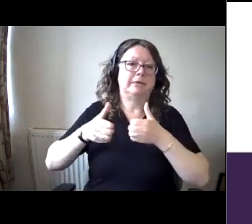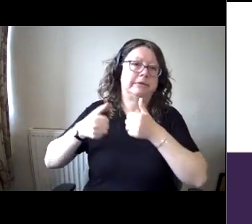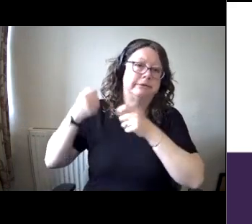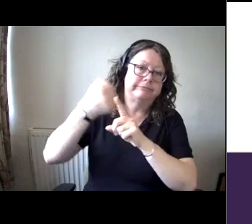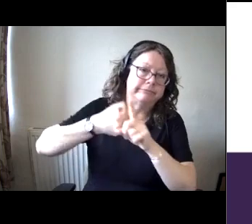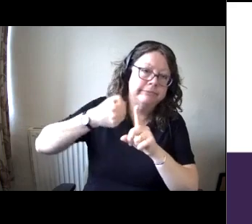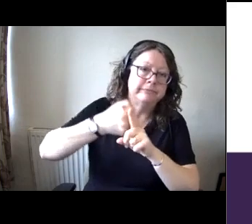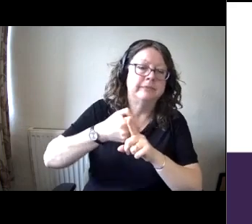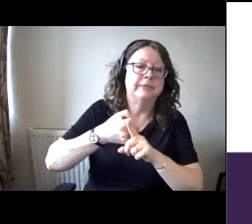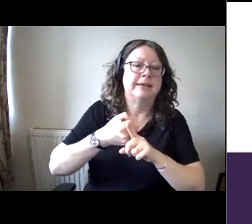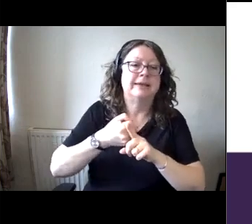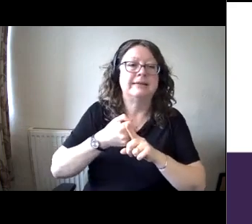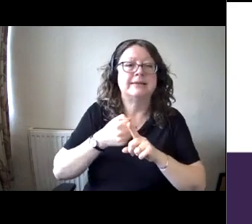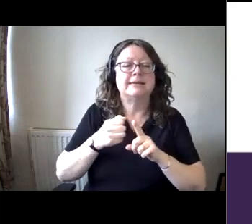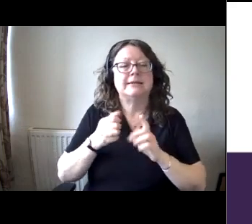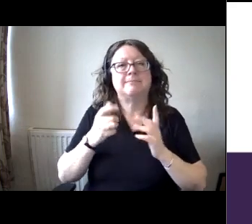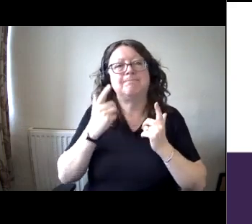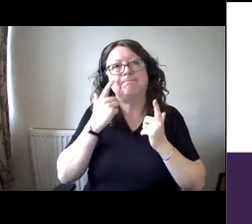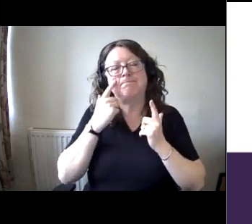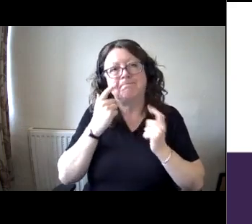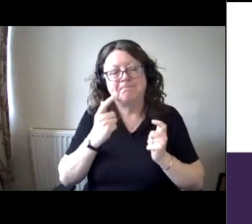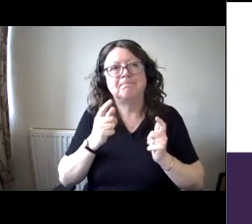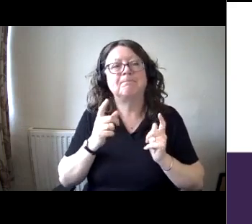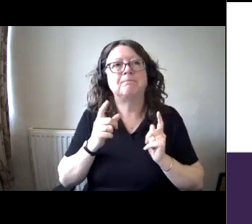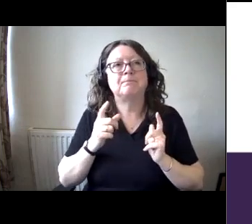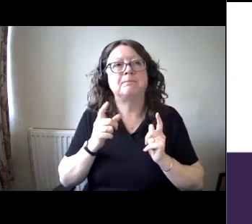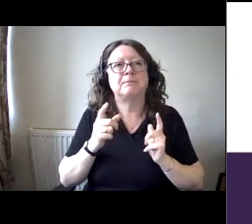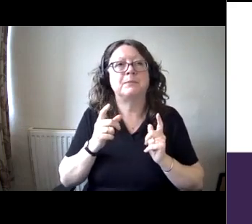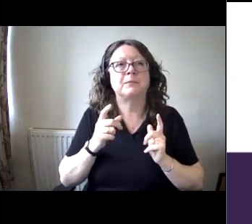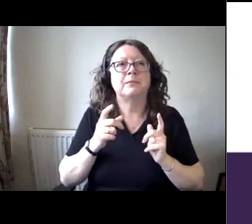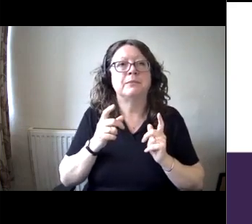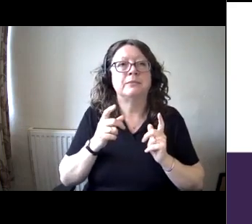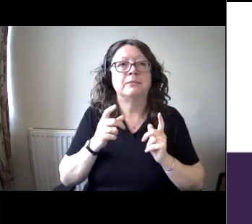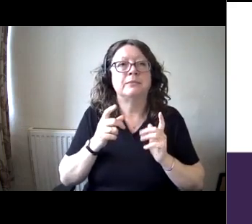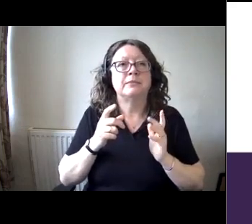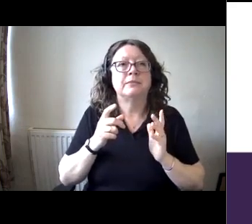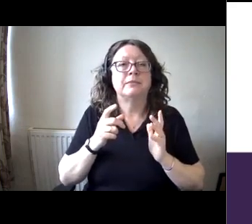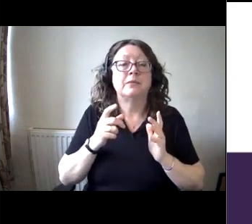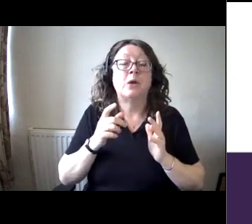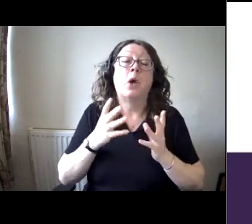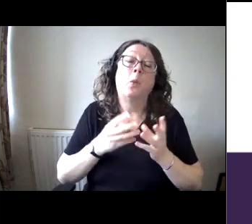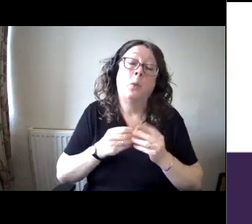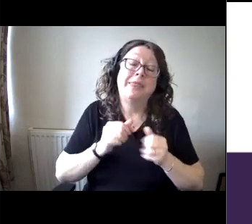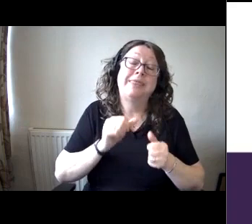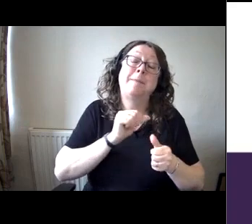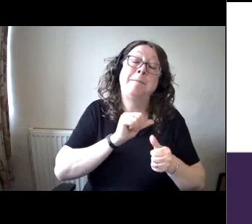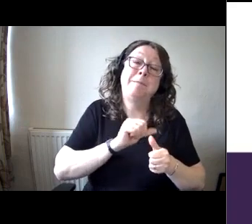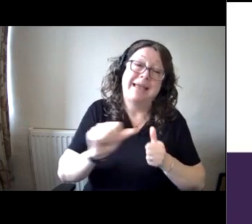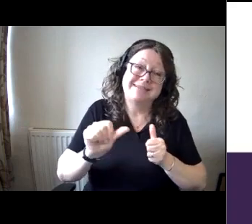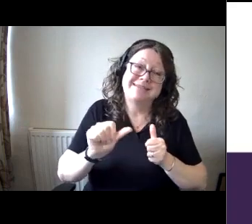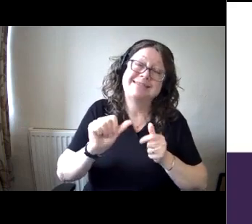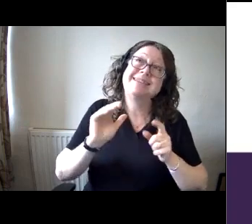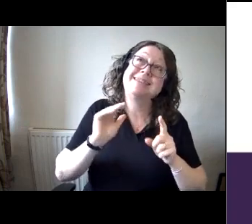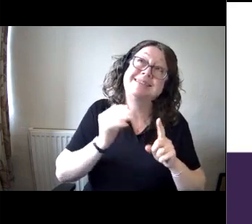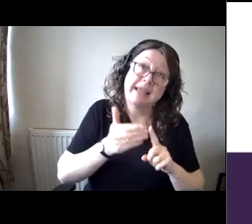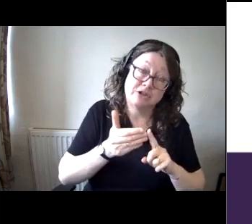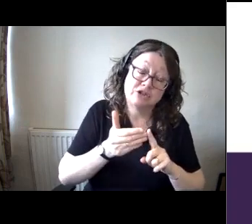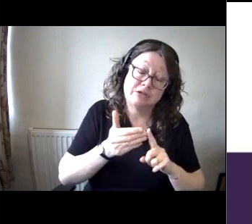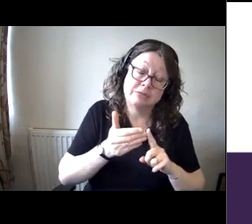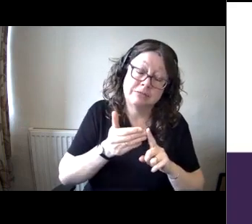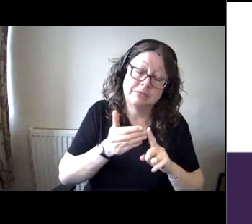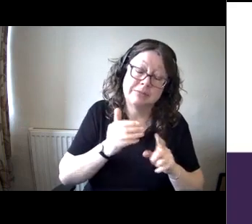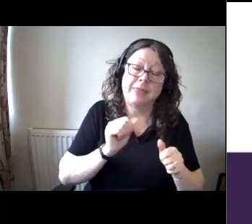Is that with all best intention, with the best will in the world, we